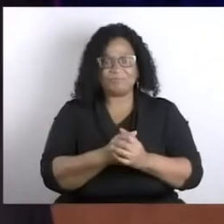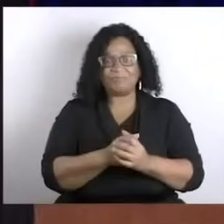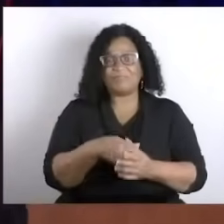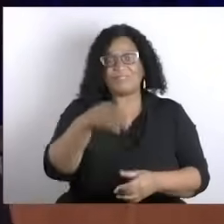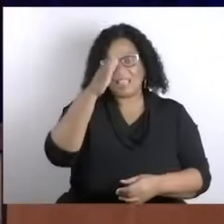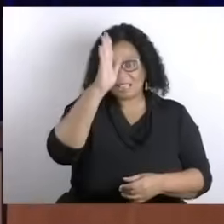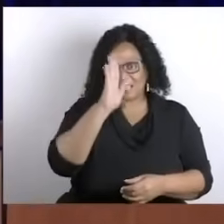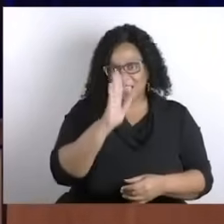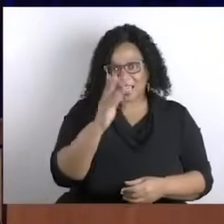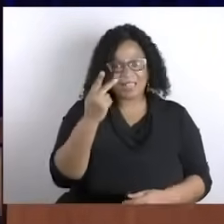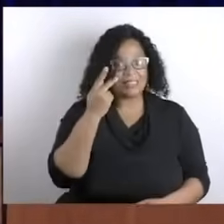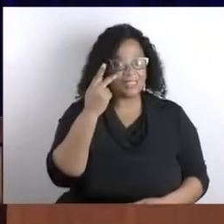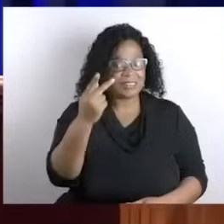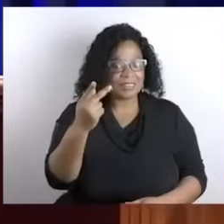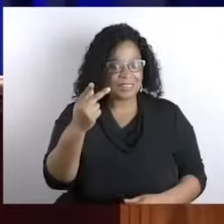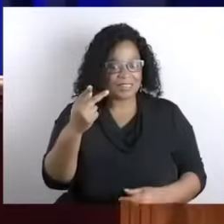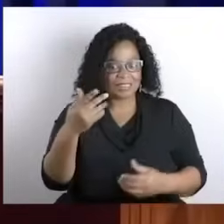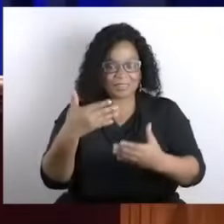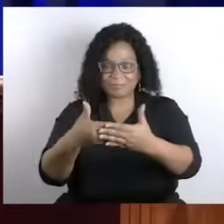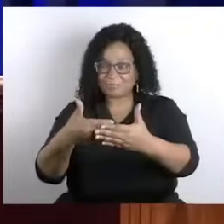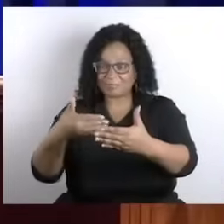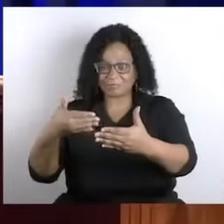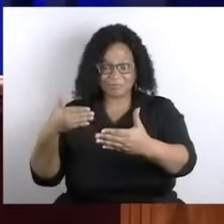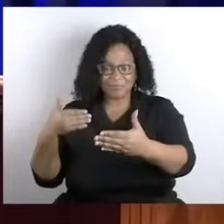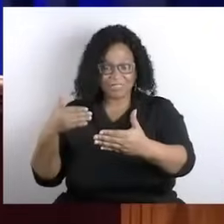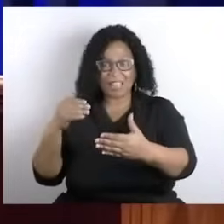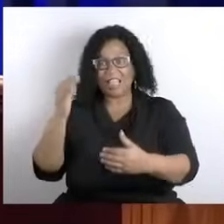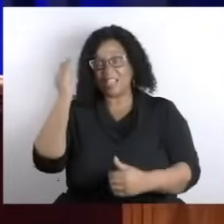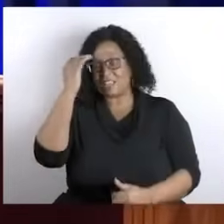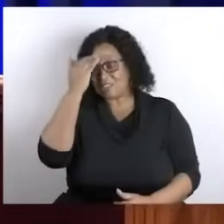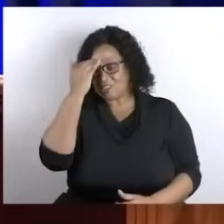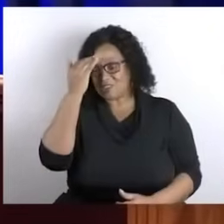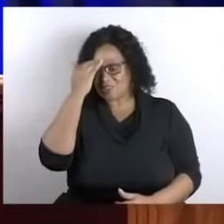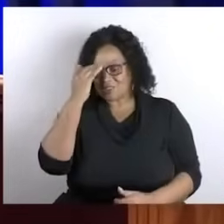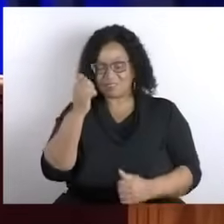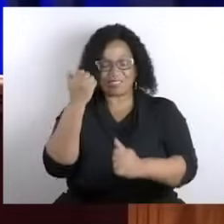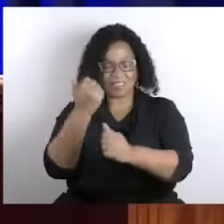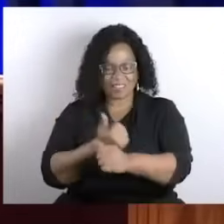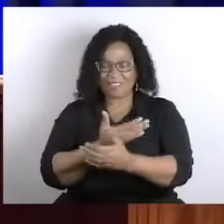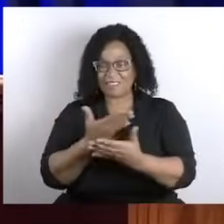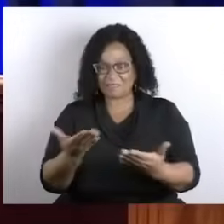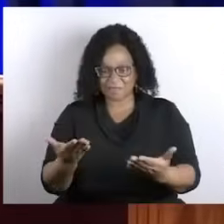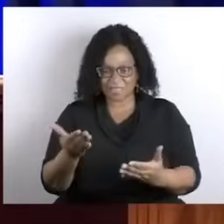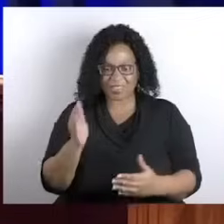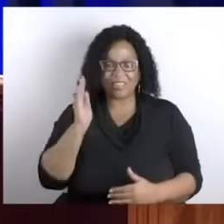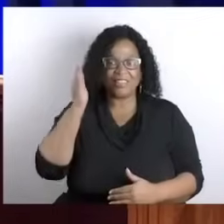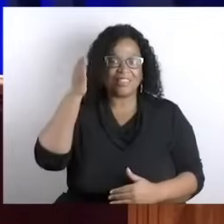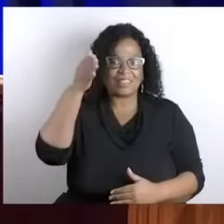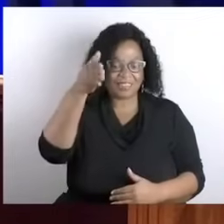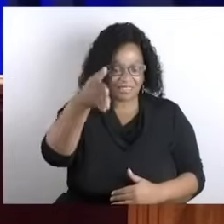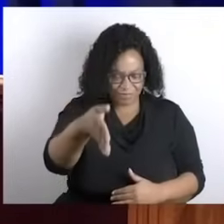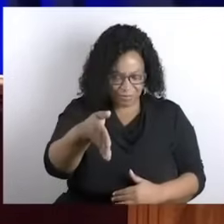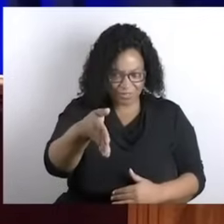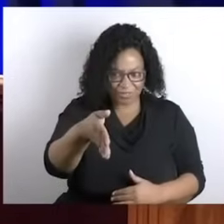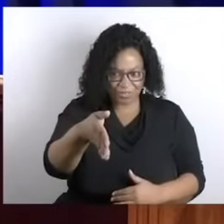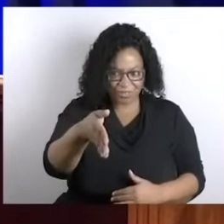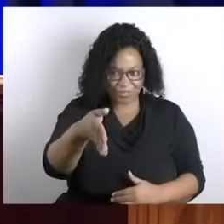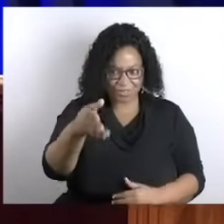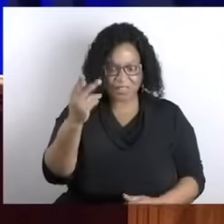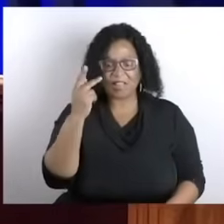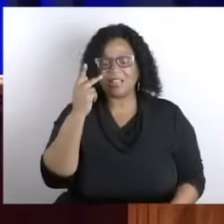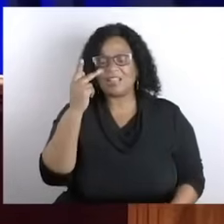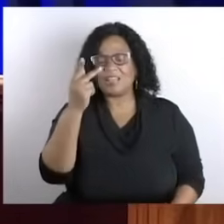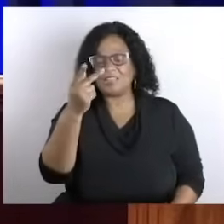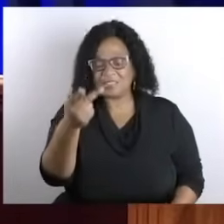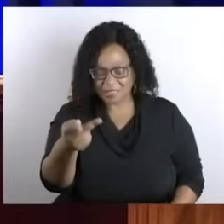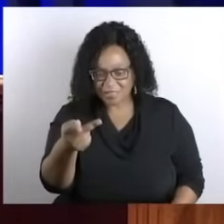that God sees before us. God knows exactly what's going on. He sees the end from the beginning, that God